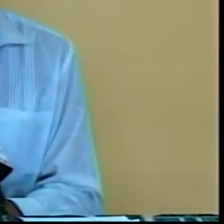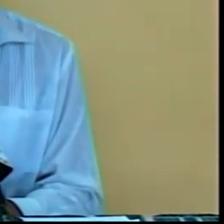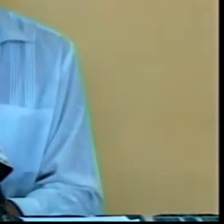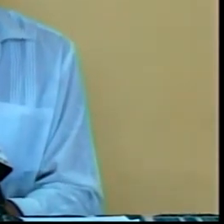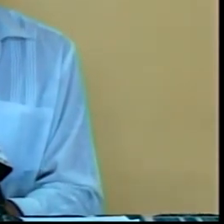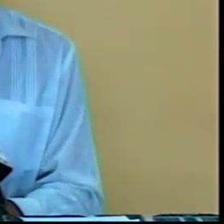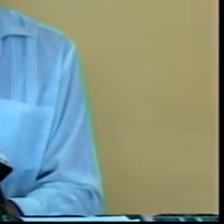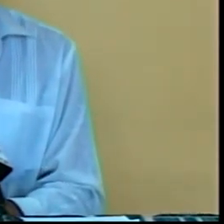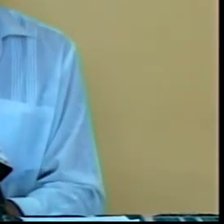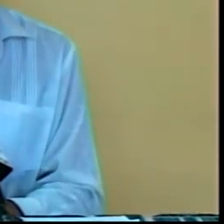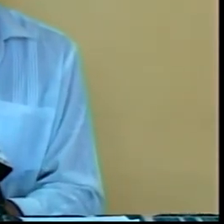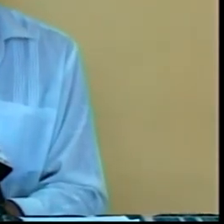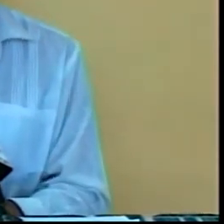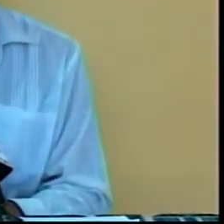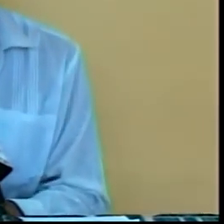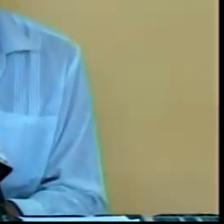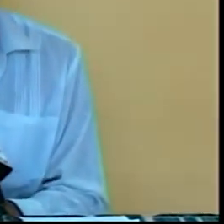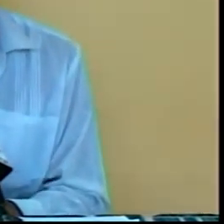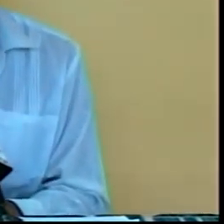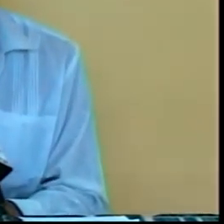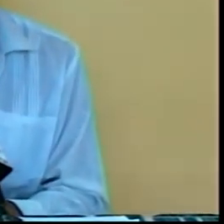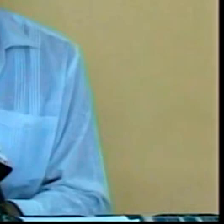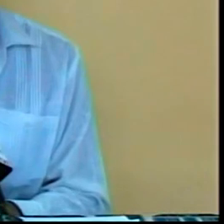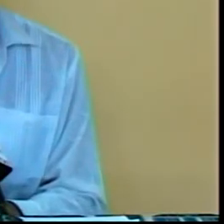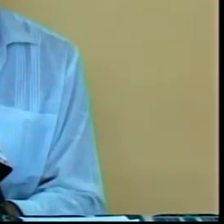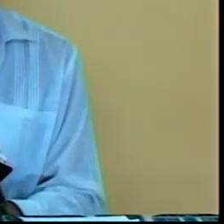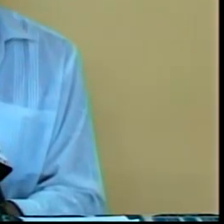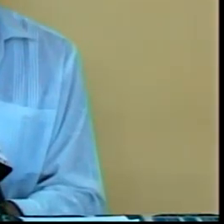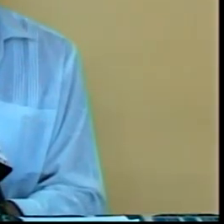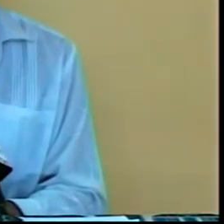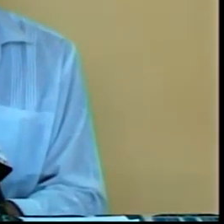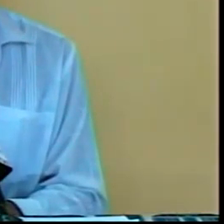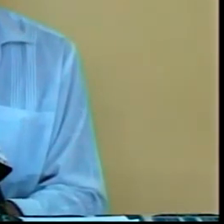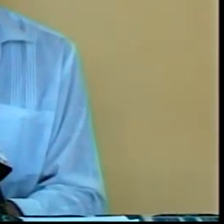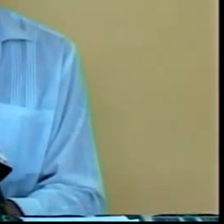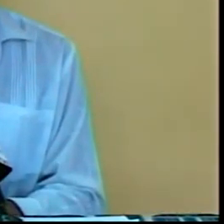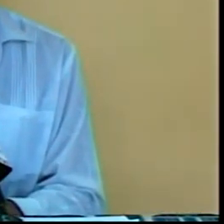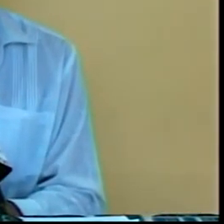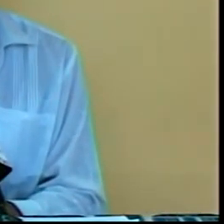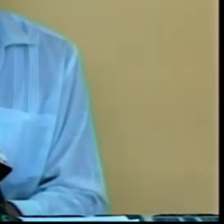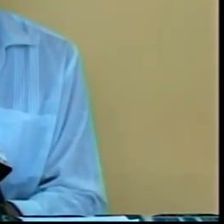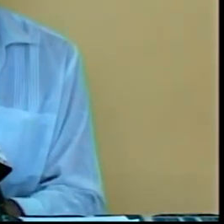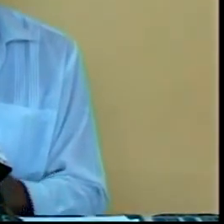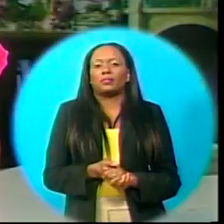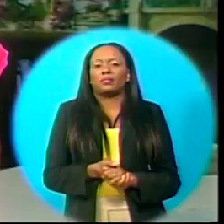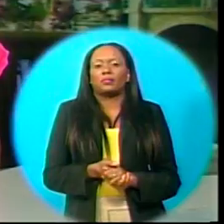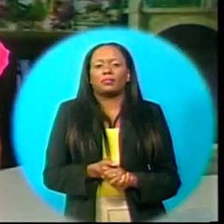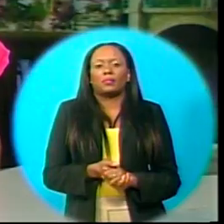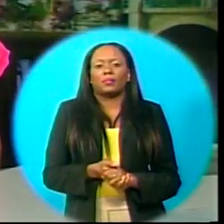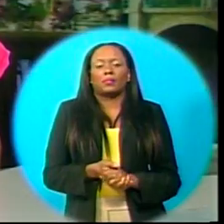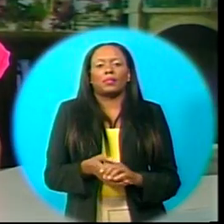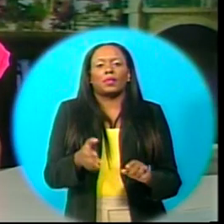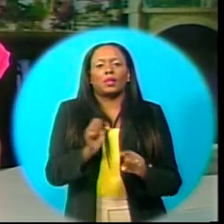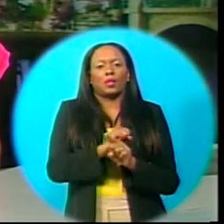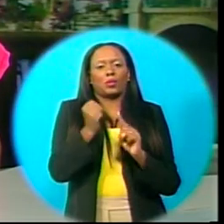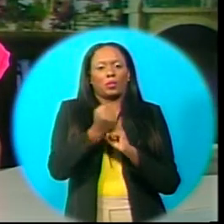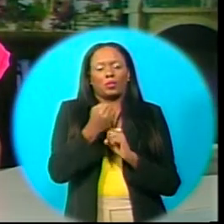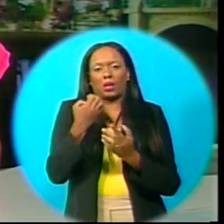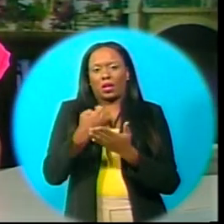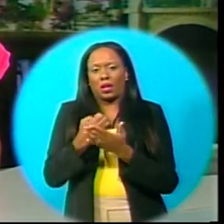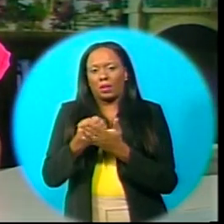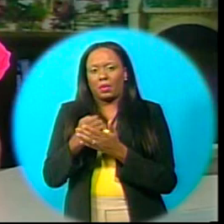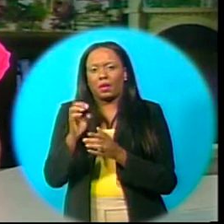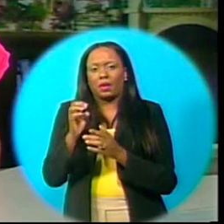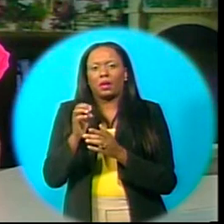responsibility to make creative use of that tragedy. Well, in the face of